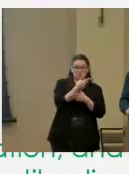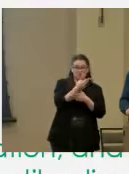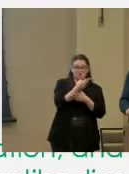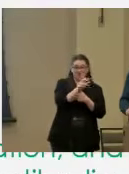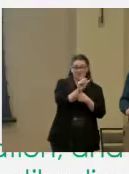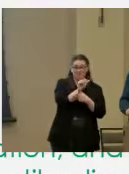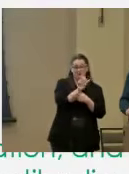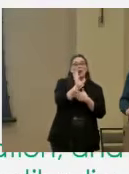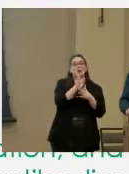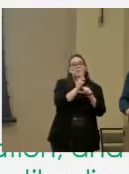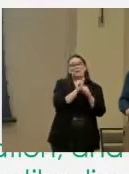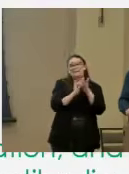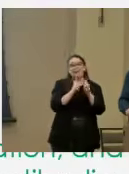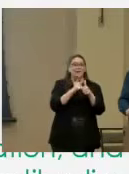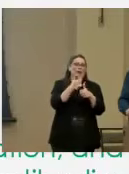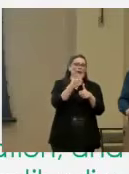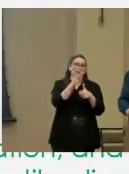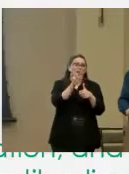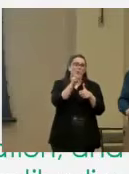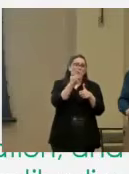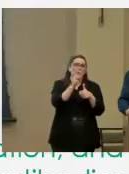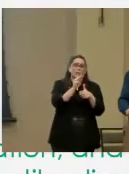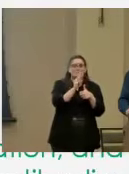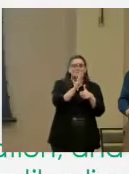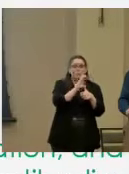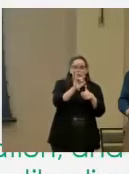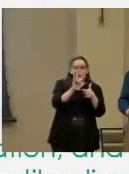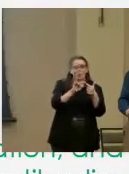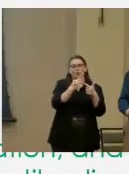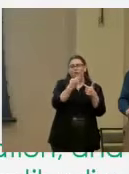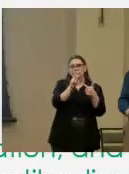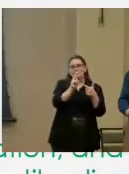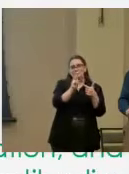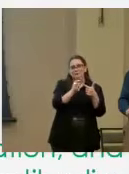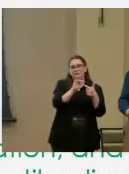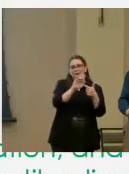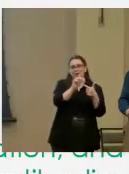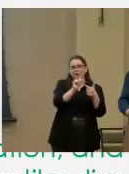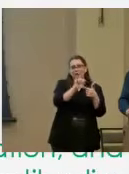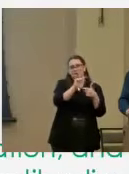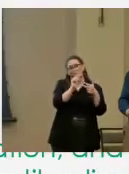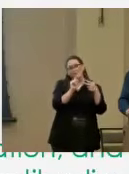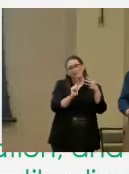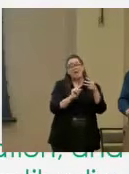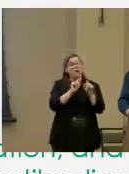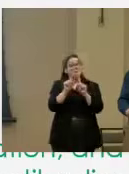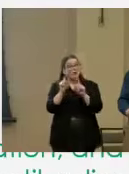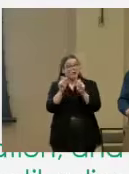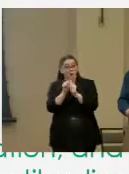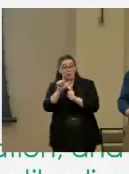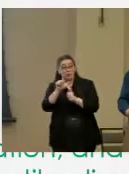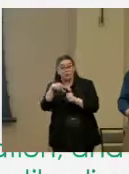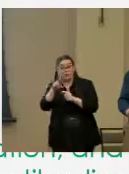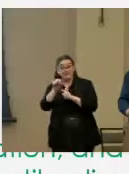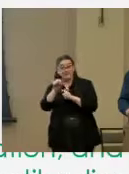be given Enbrel or Humira or one of the anti-TNFs, and those drugs are contraindicated in lupus and can flare